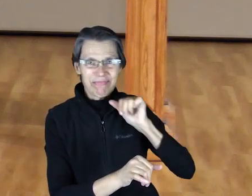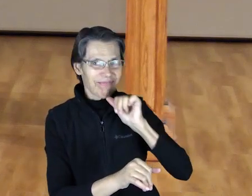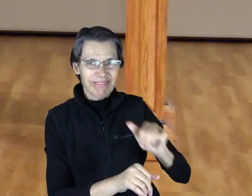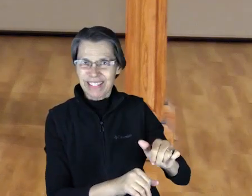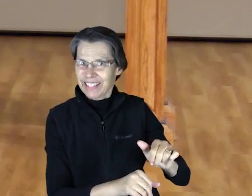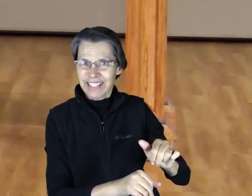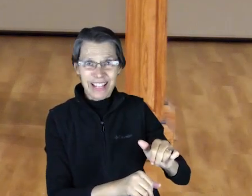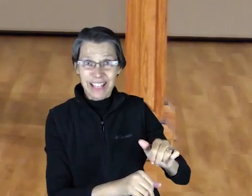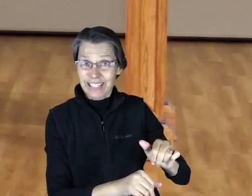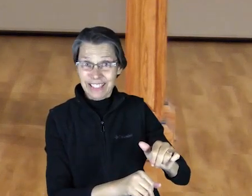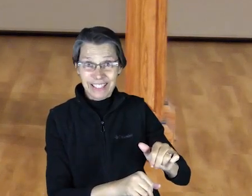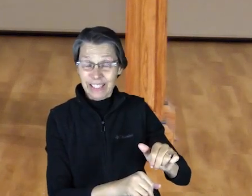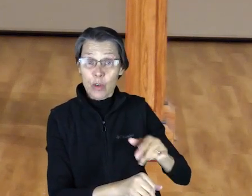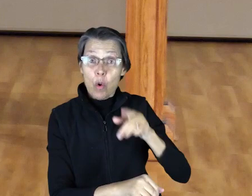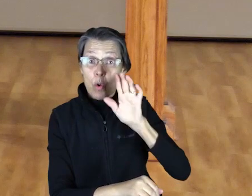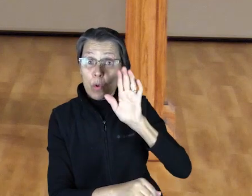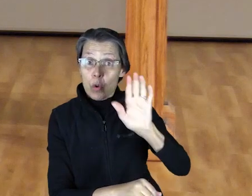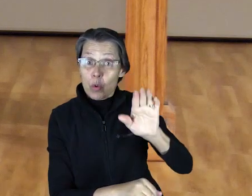floor.